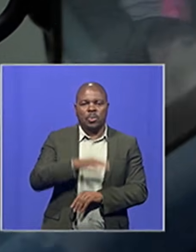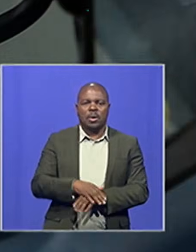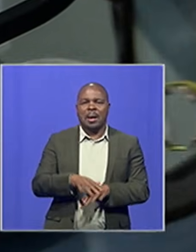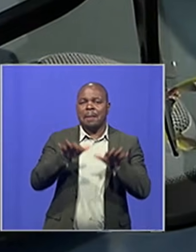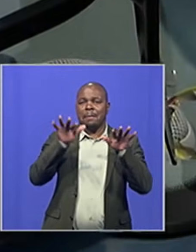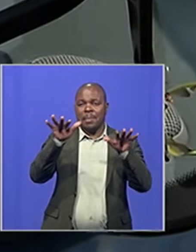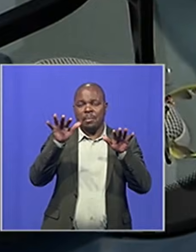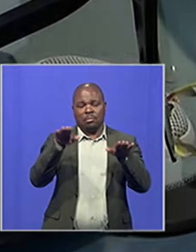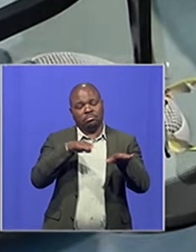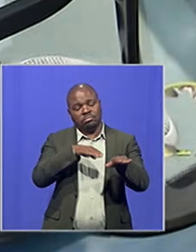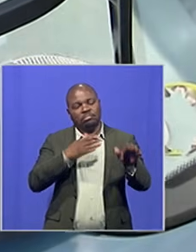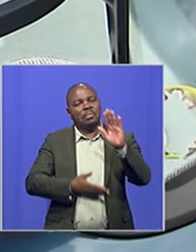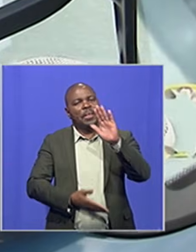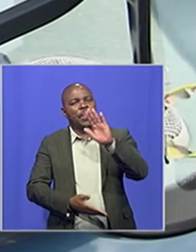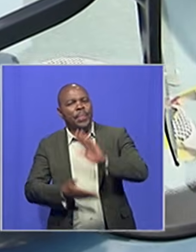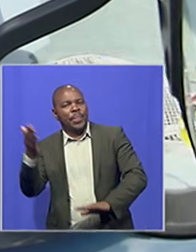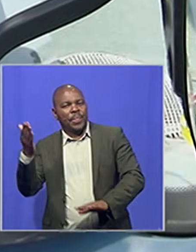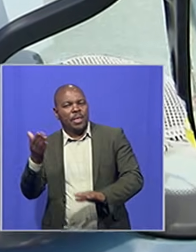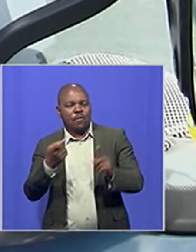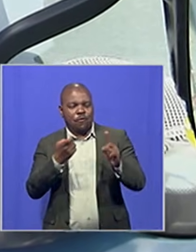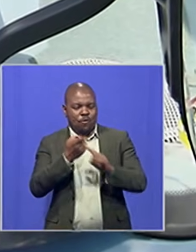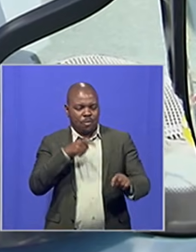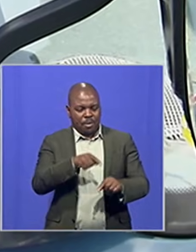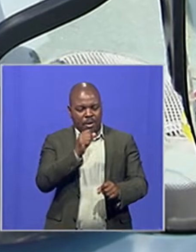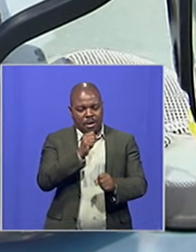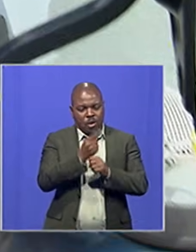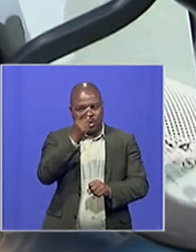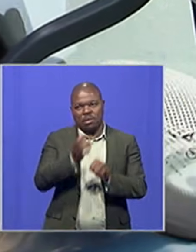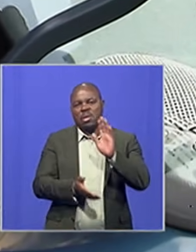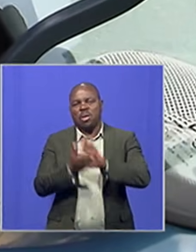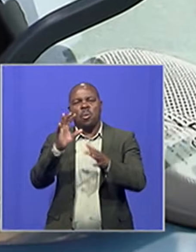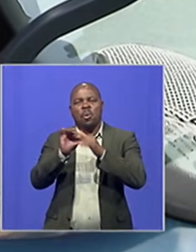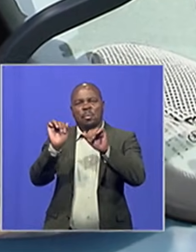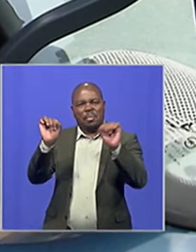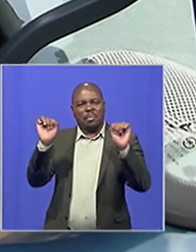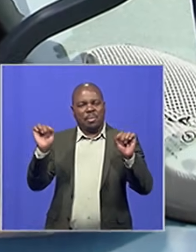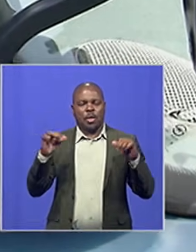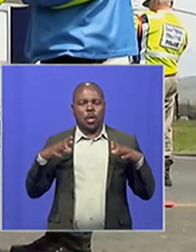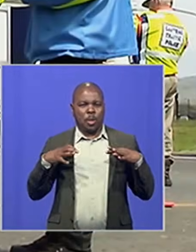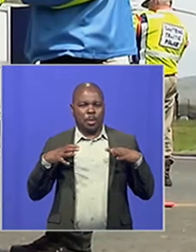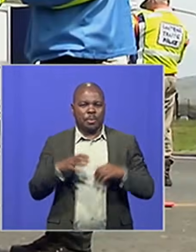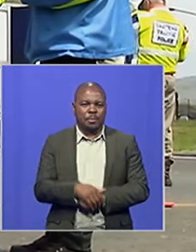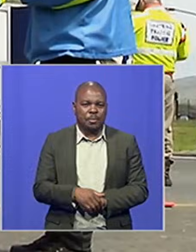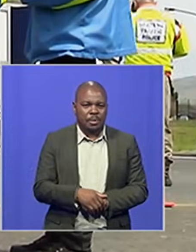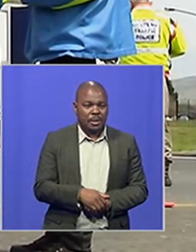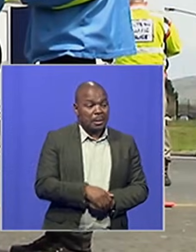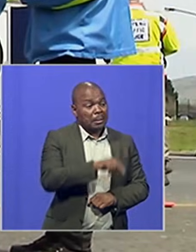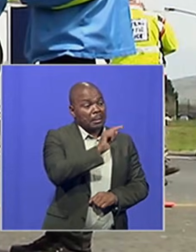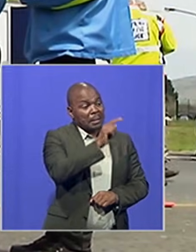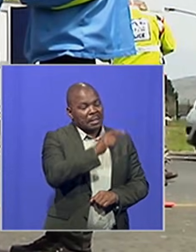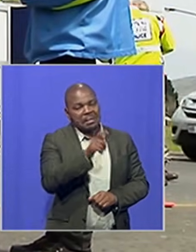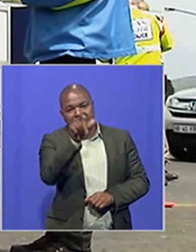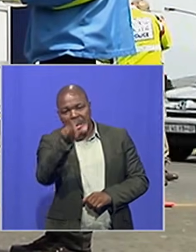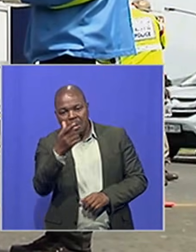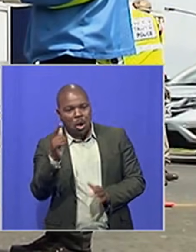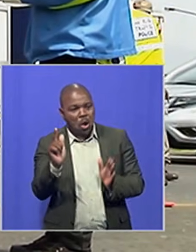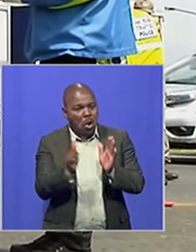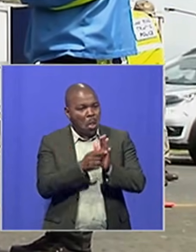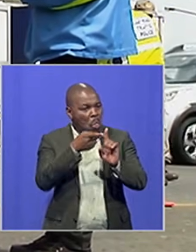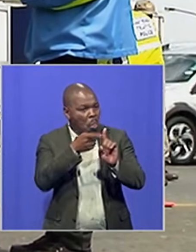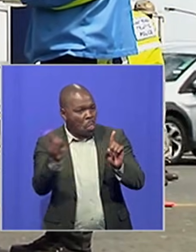ba ne ba tswa ka porofense go le ba magaeng le go ya malatsing a khunologo. Batlhankedi ba tshwere ba tlola molao go akaretsa le bao ba